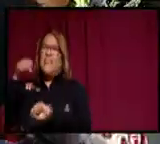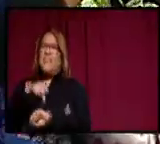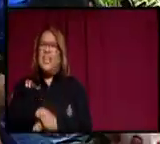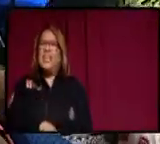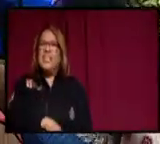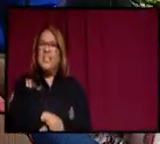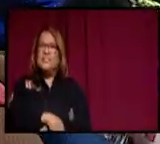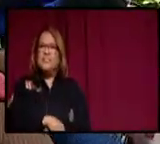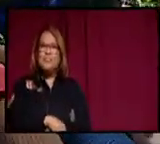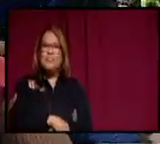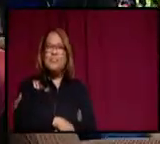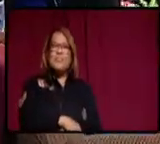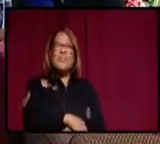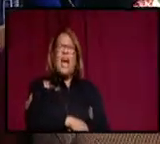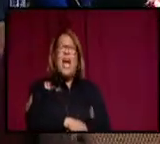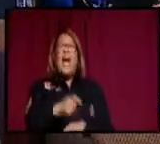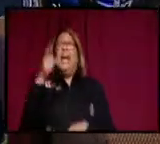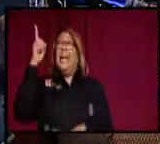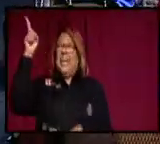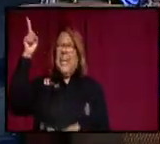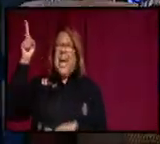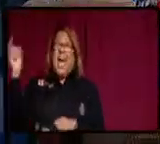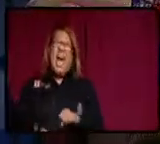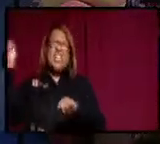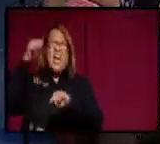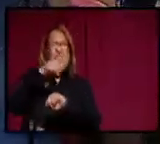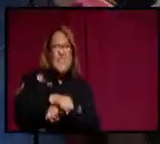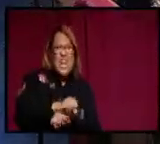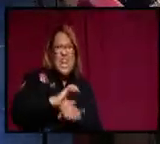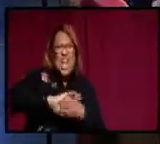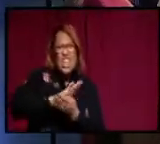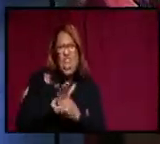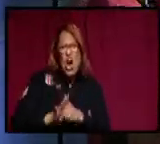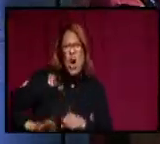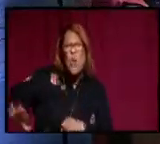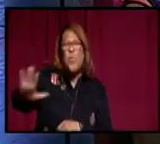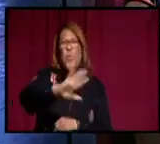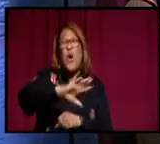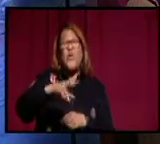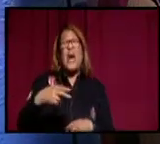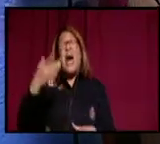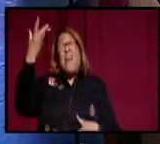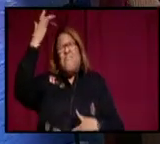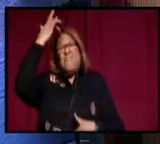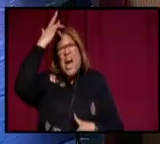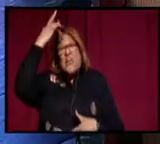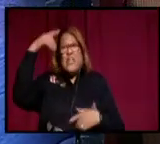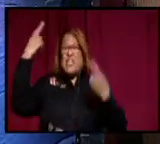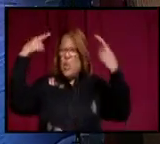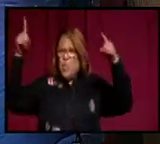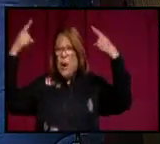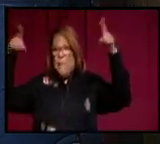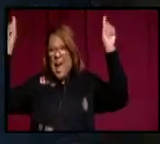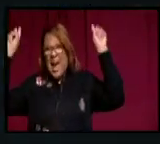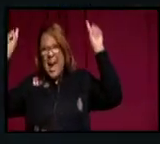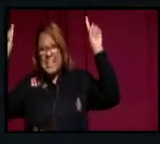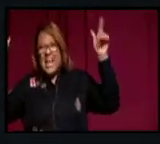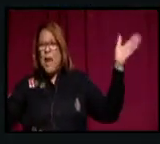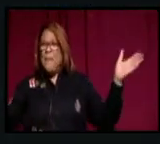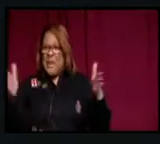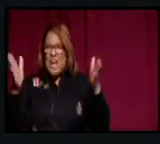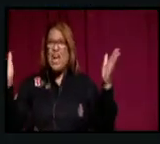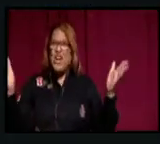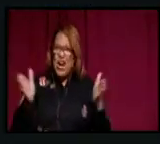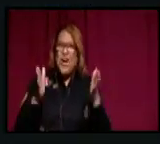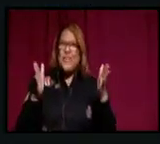We'll never be defeated. We defeated the coronavirus. Yeah, we made it. Hallelujah. You made it. Yes. We made it. Be